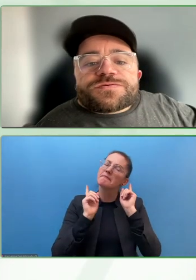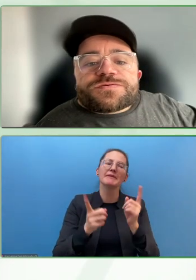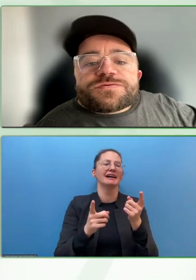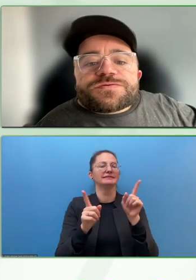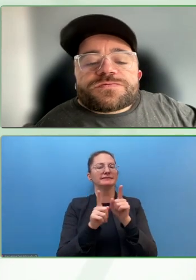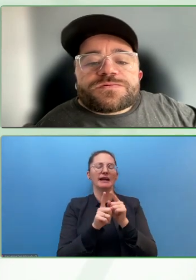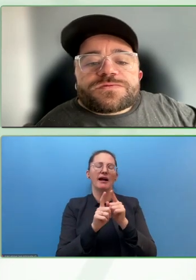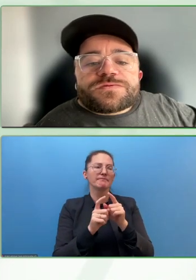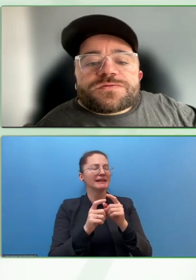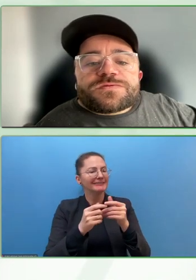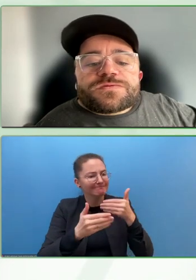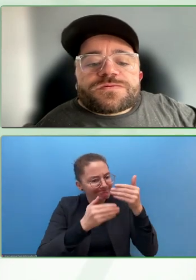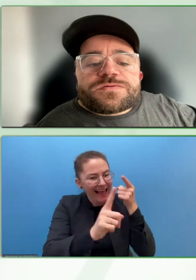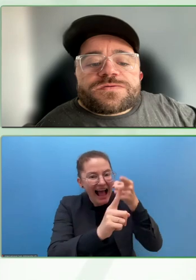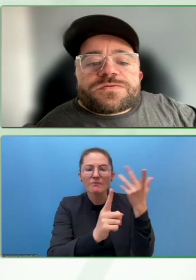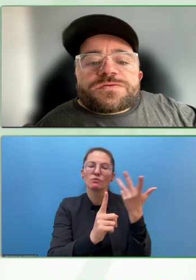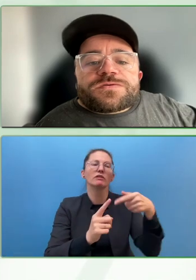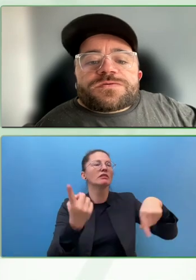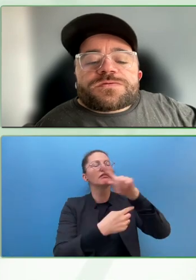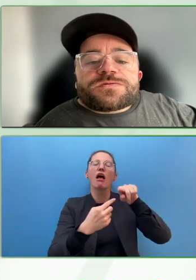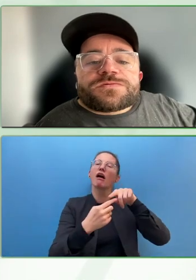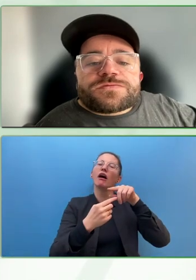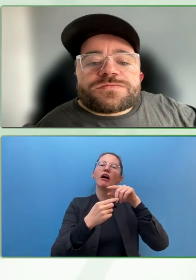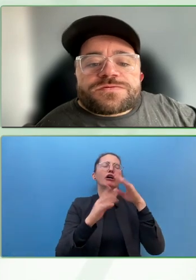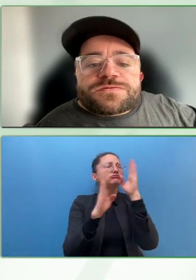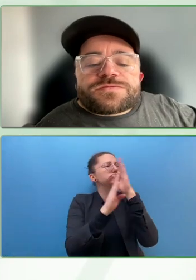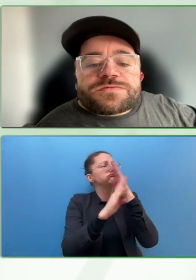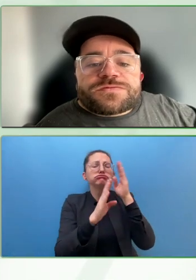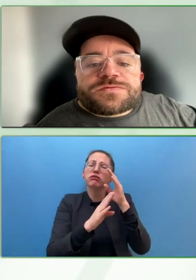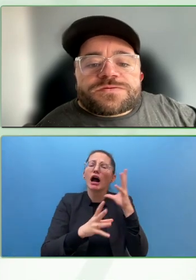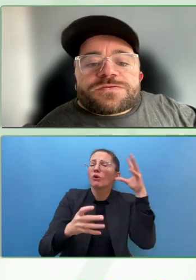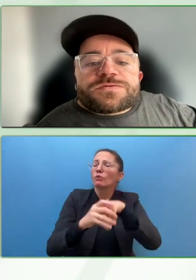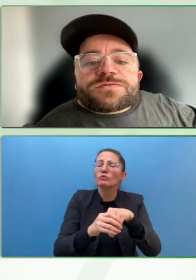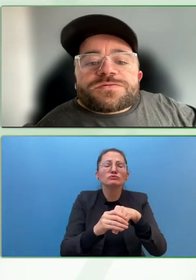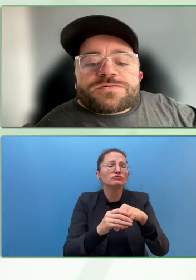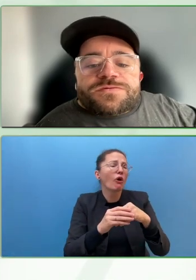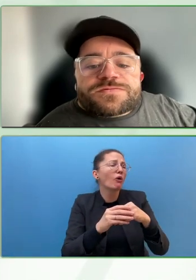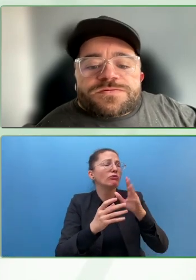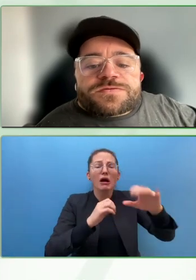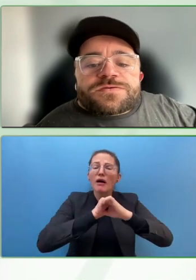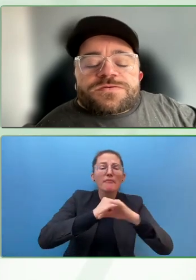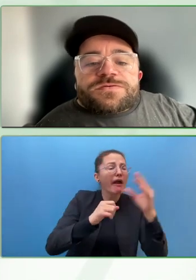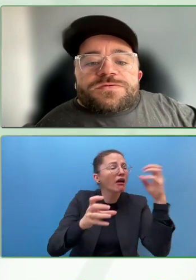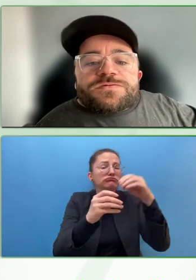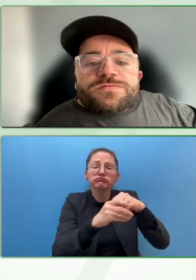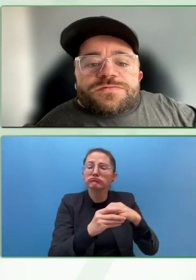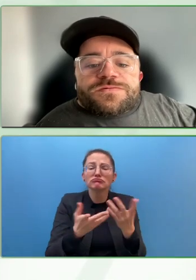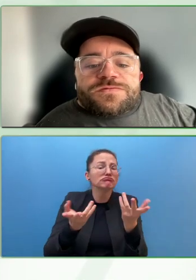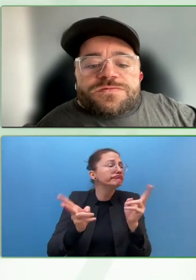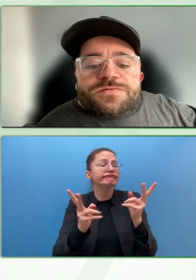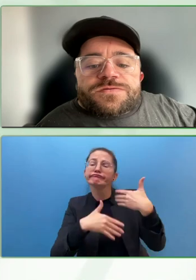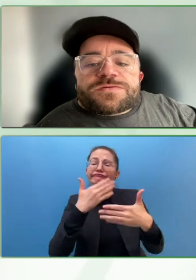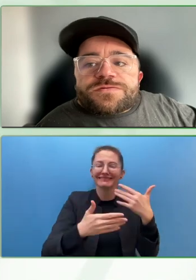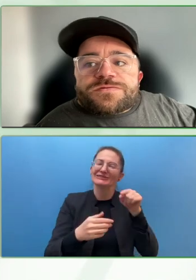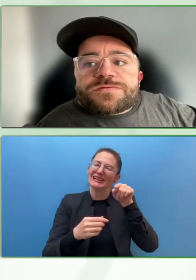are talking about both social media and keeping things authentic. Do you think that influencer marketing